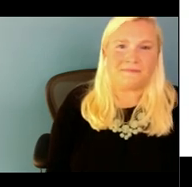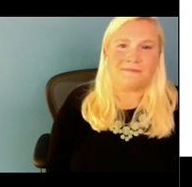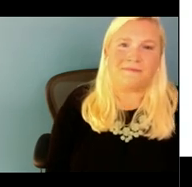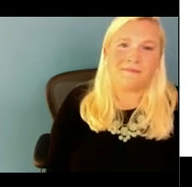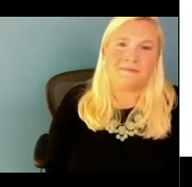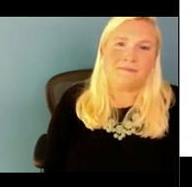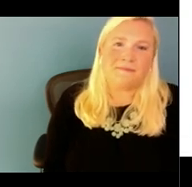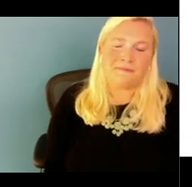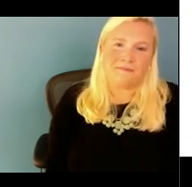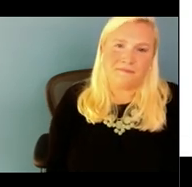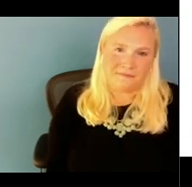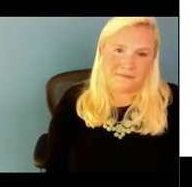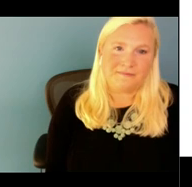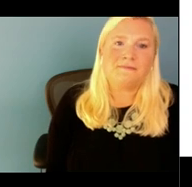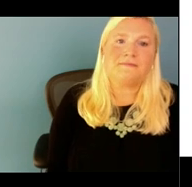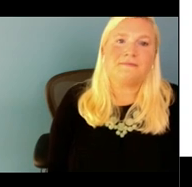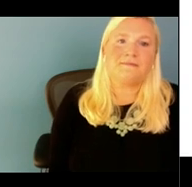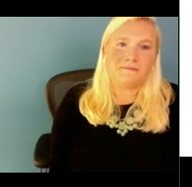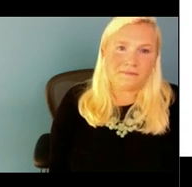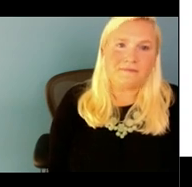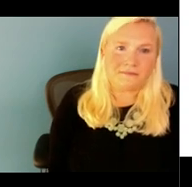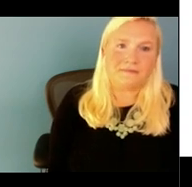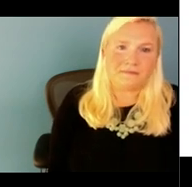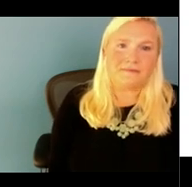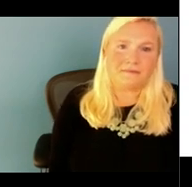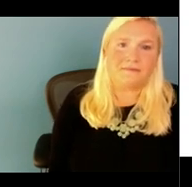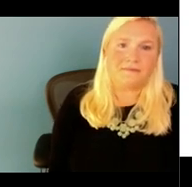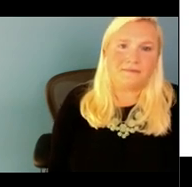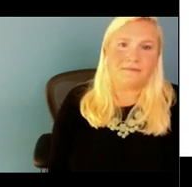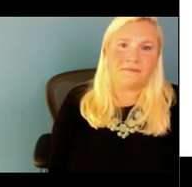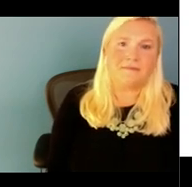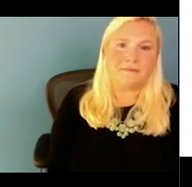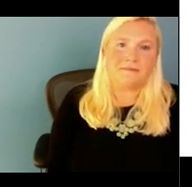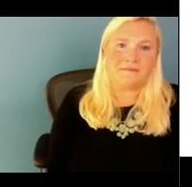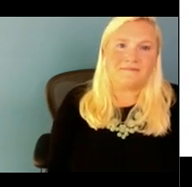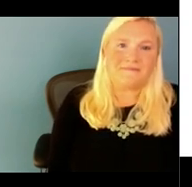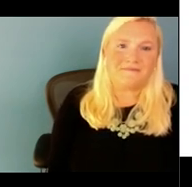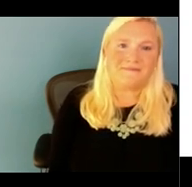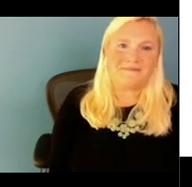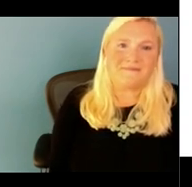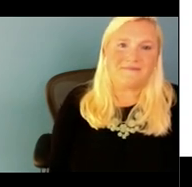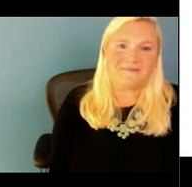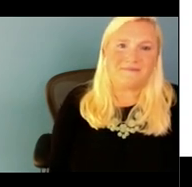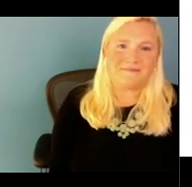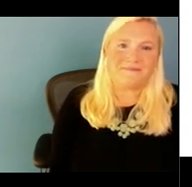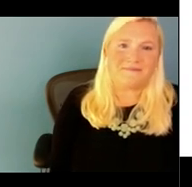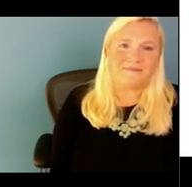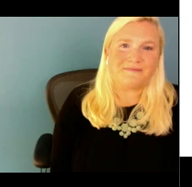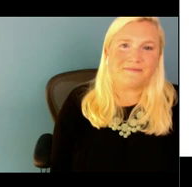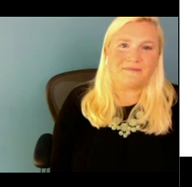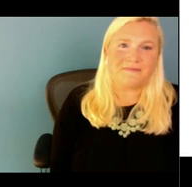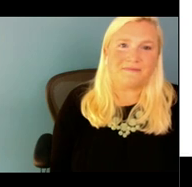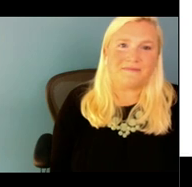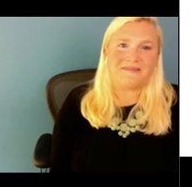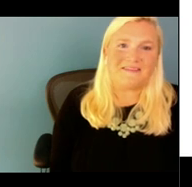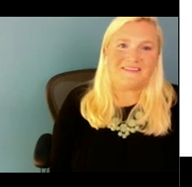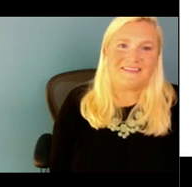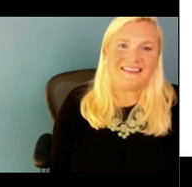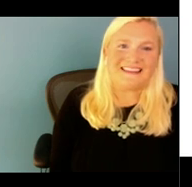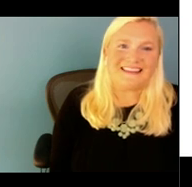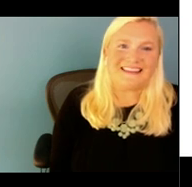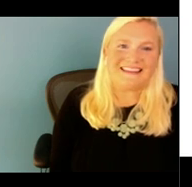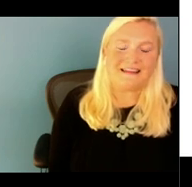that's been the subject of a lot of research. Once upon a time, people who stutter were believed to be anxious people, and that's why they